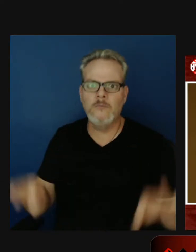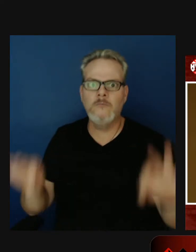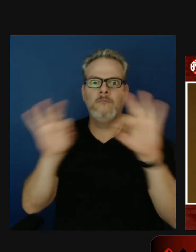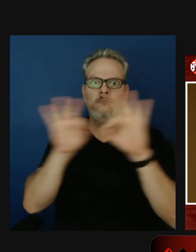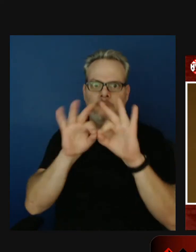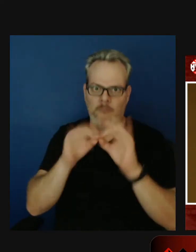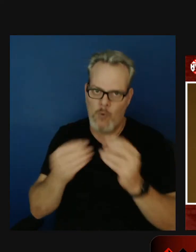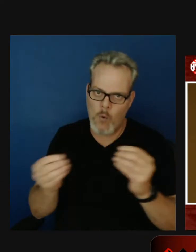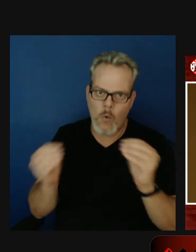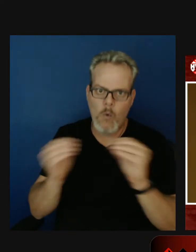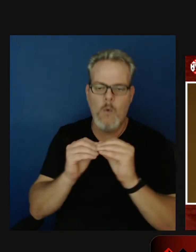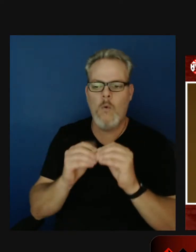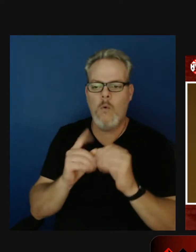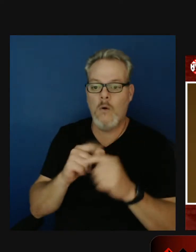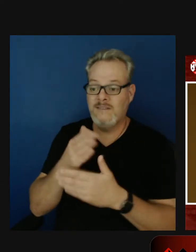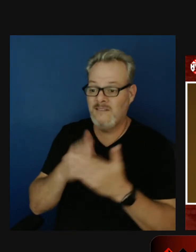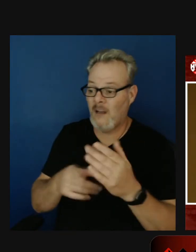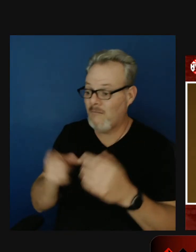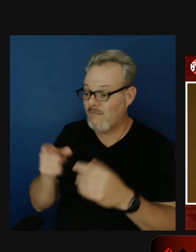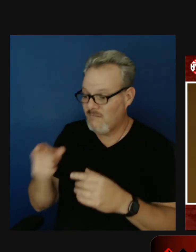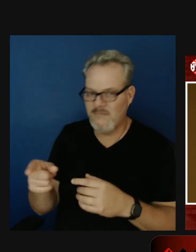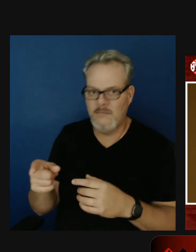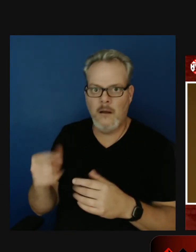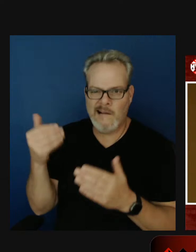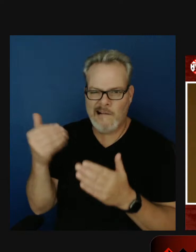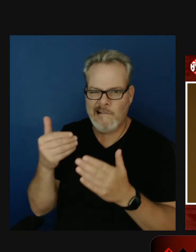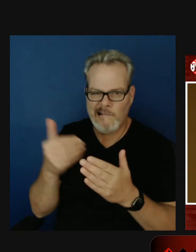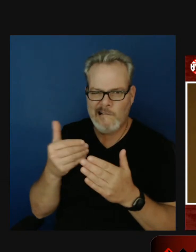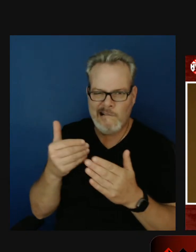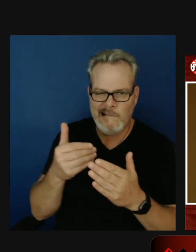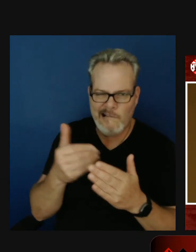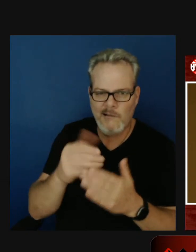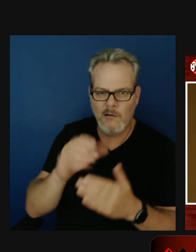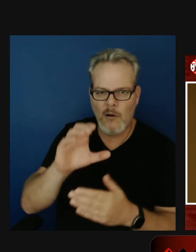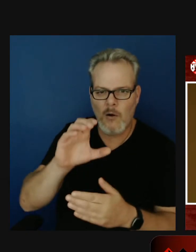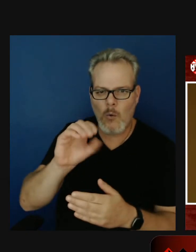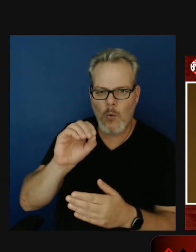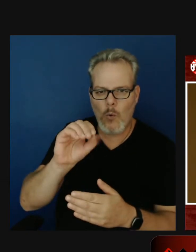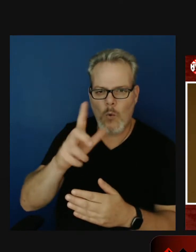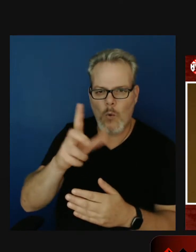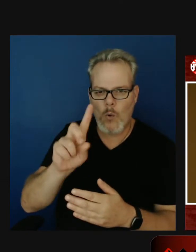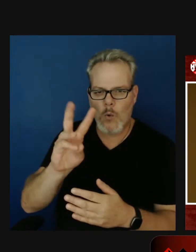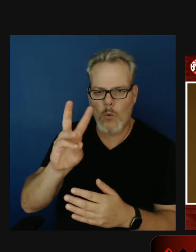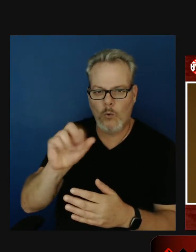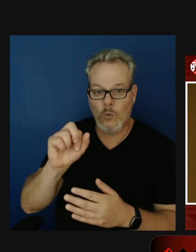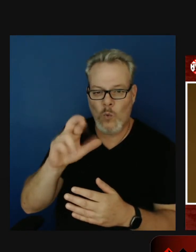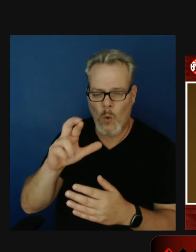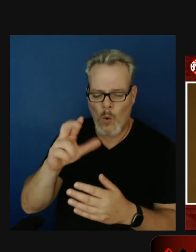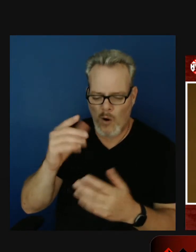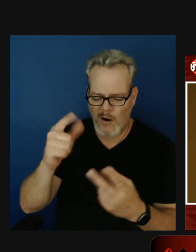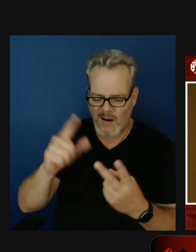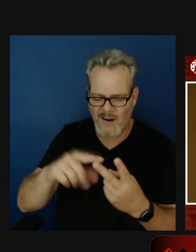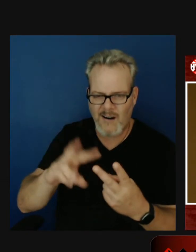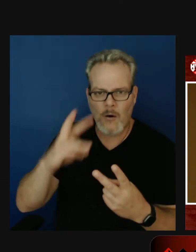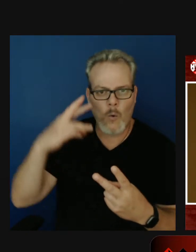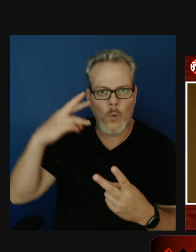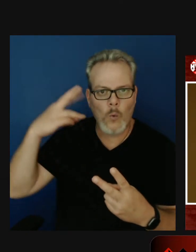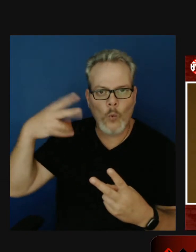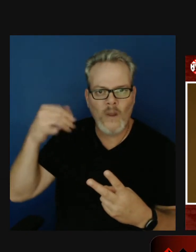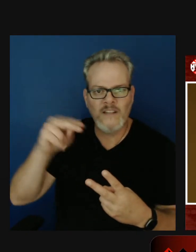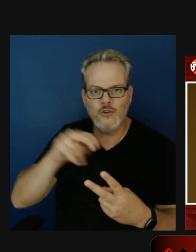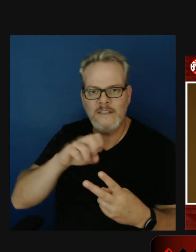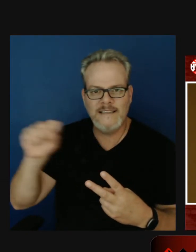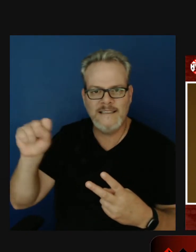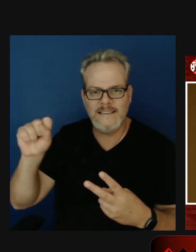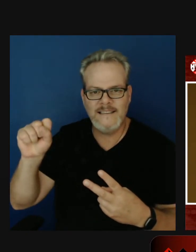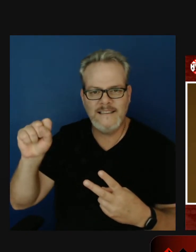maps, particularly as we get in the Cold War, nuclear waste treaties, Wilderness Act, mapping out wilderness areas and what's